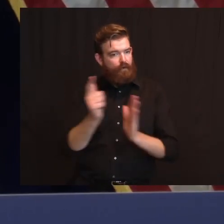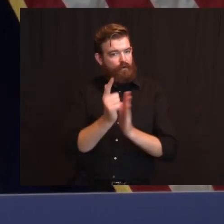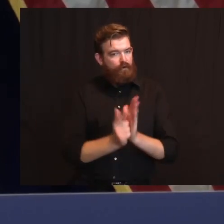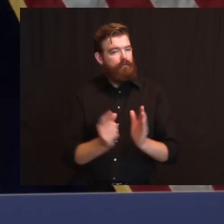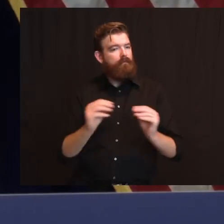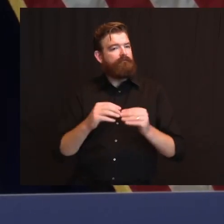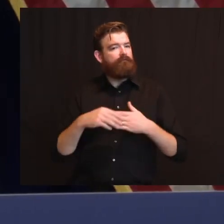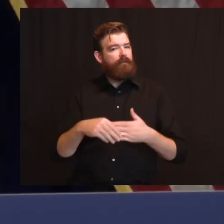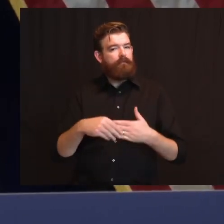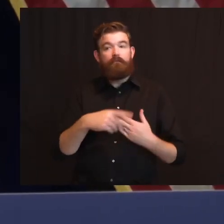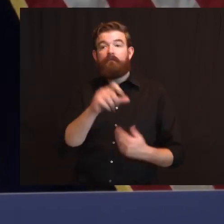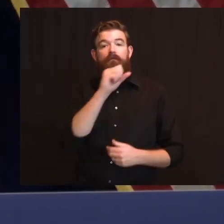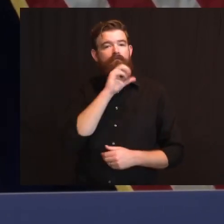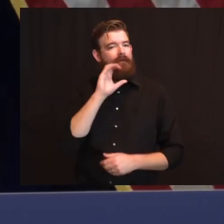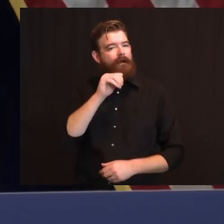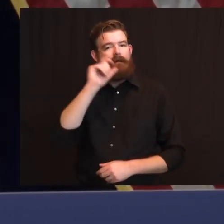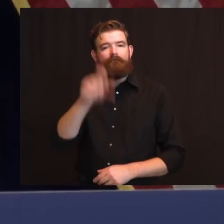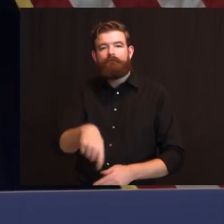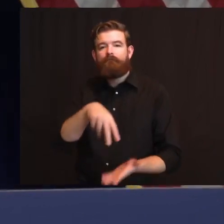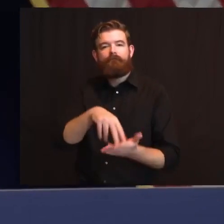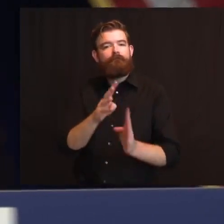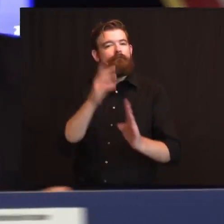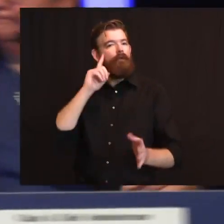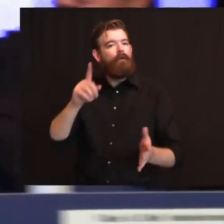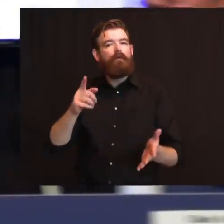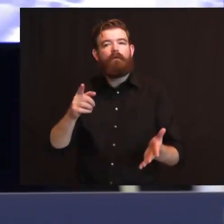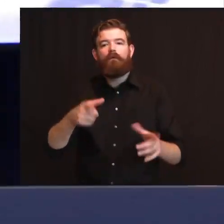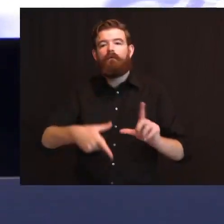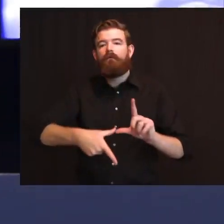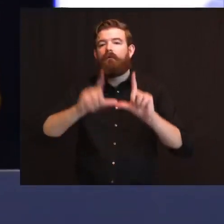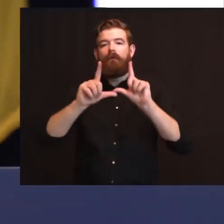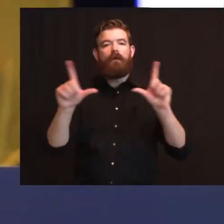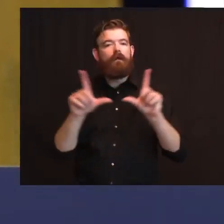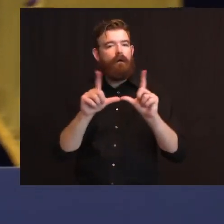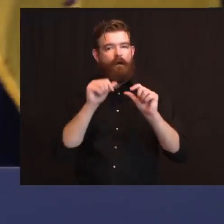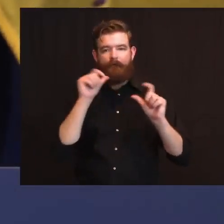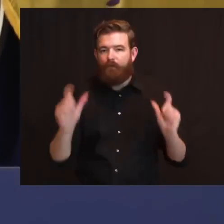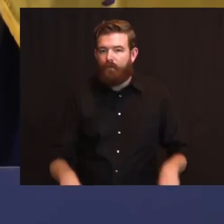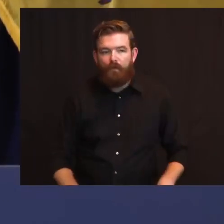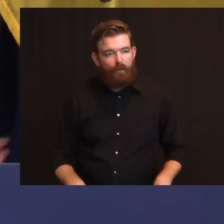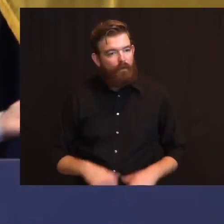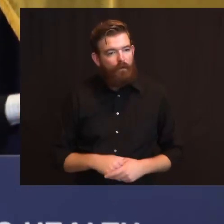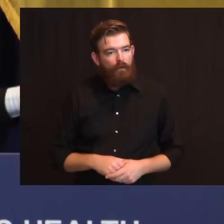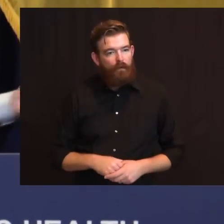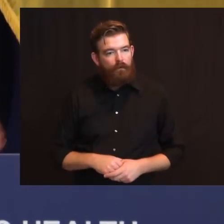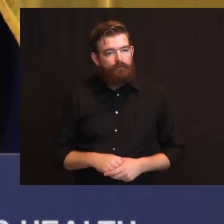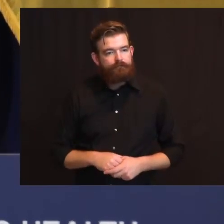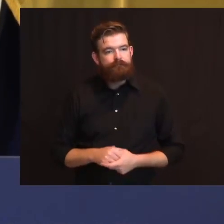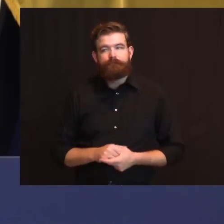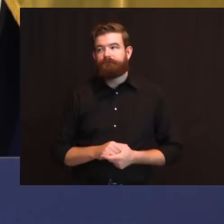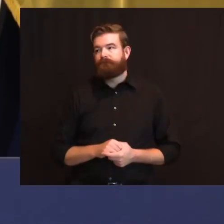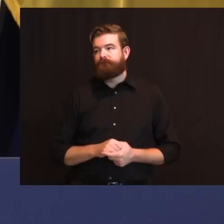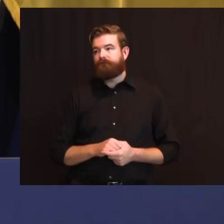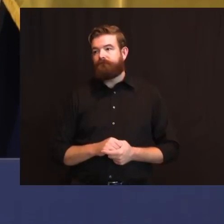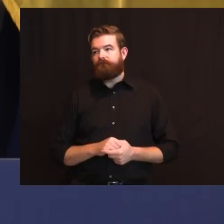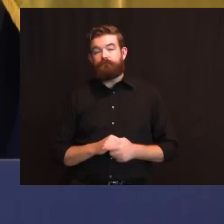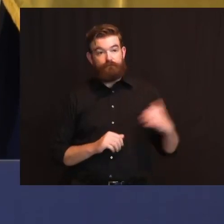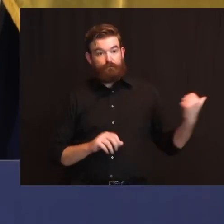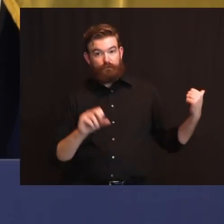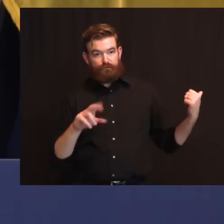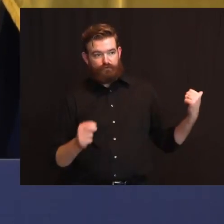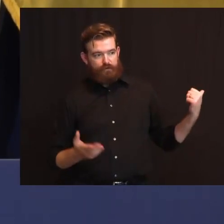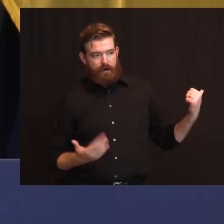line to renew a license. I think one of the things we need to do, and part of the reason Sue is here today, and I know you're thinking about this already, and